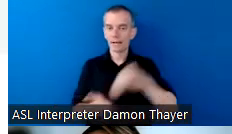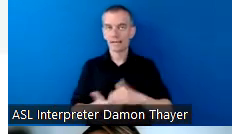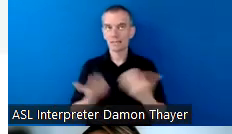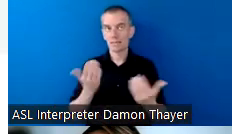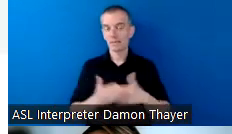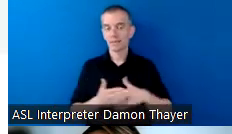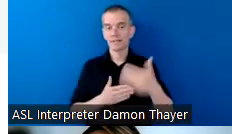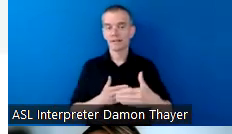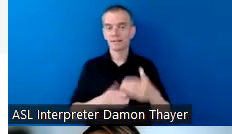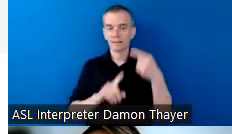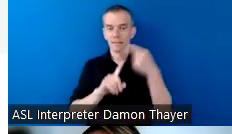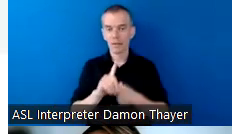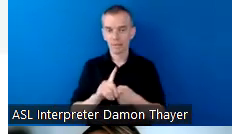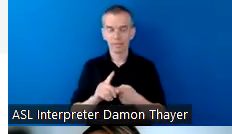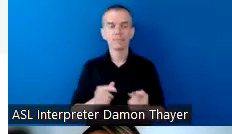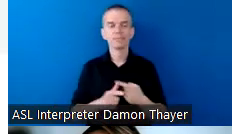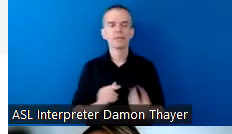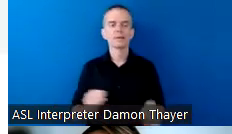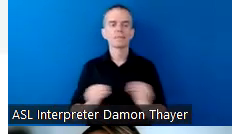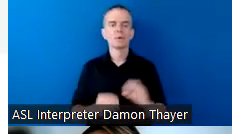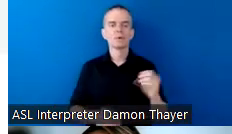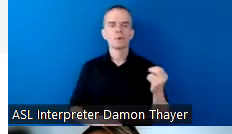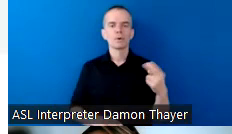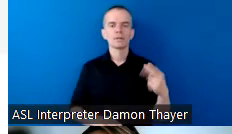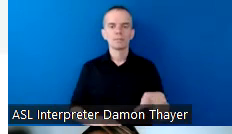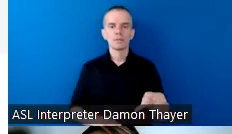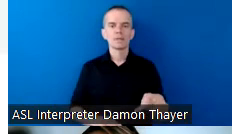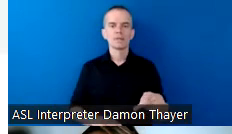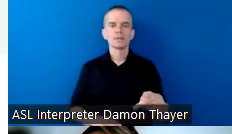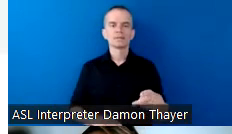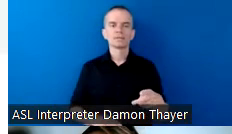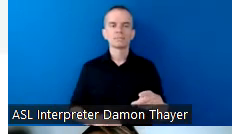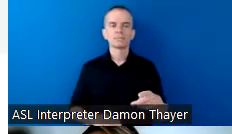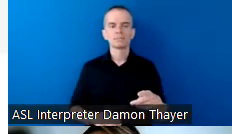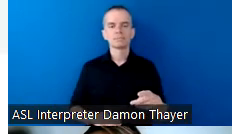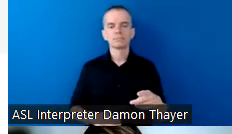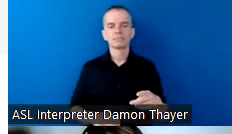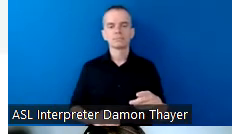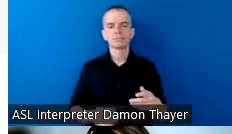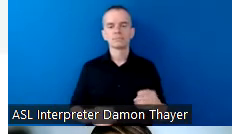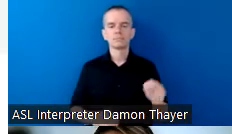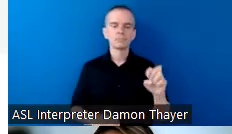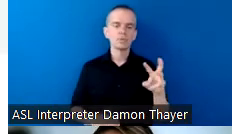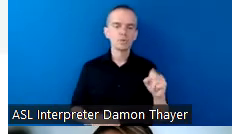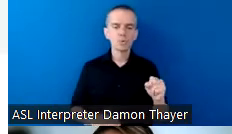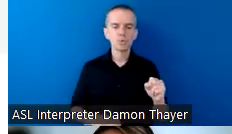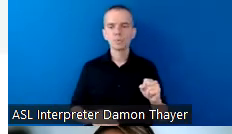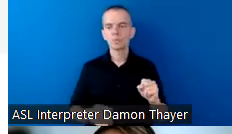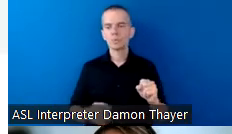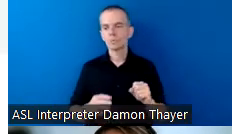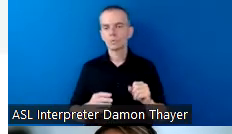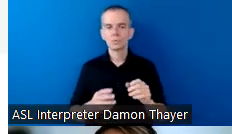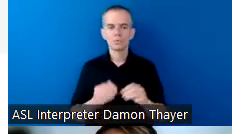next month, so we can have more OHP extension news. So this is really exciting for